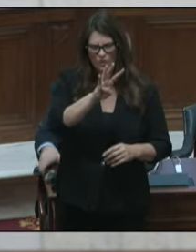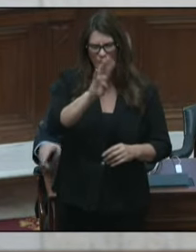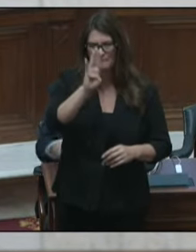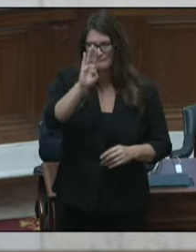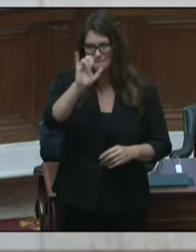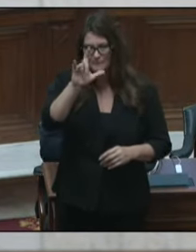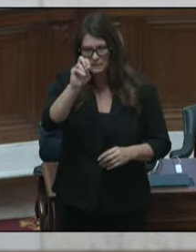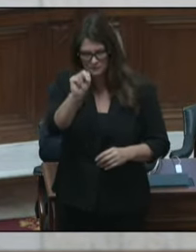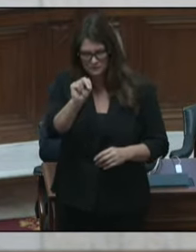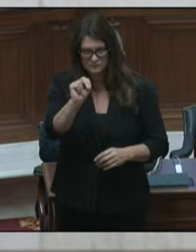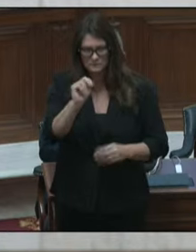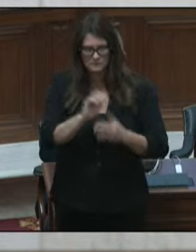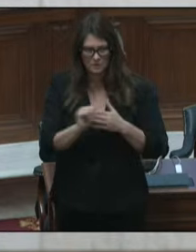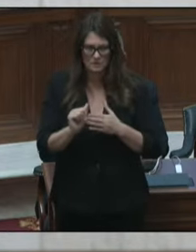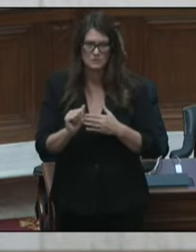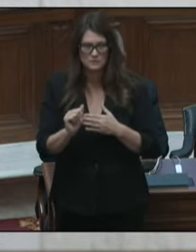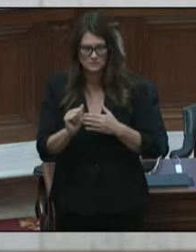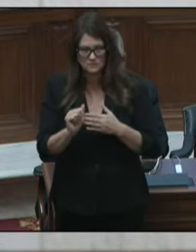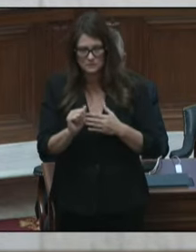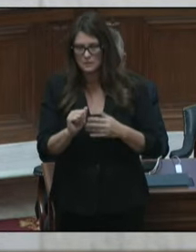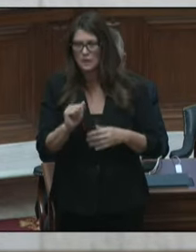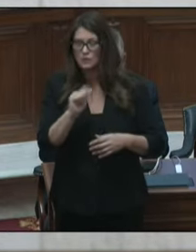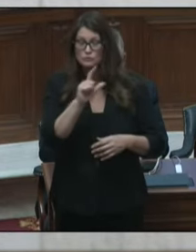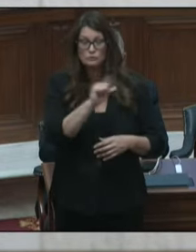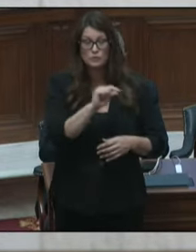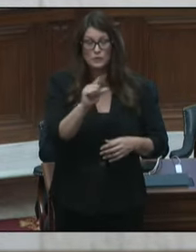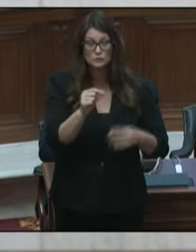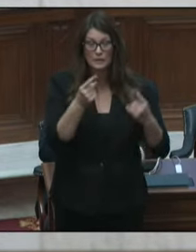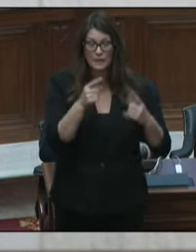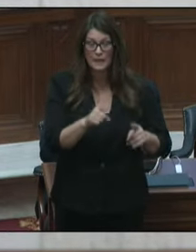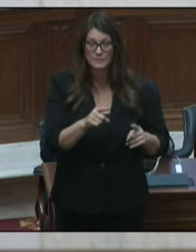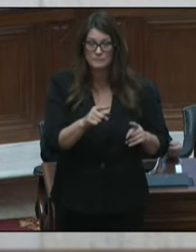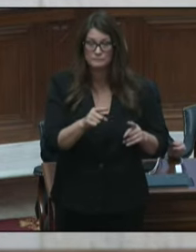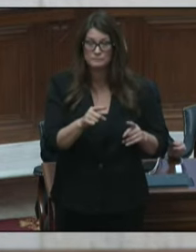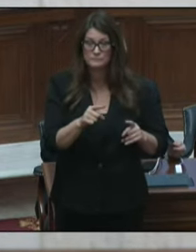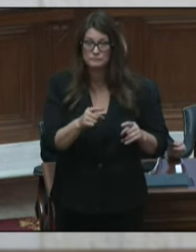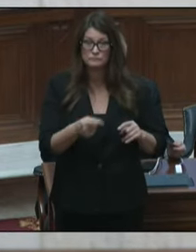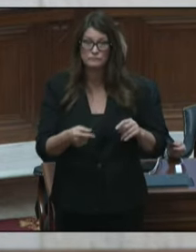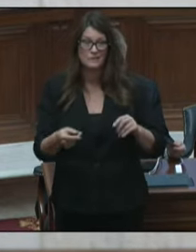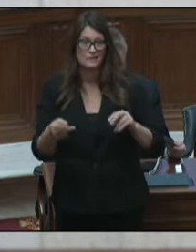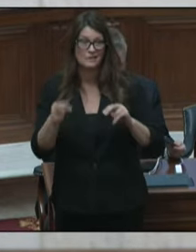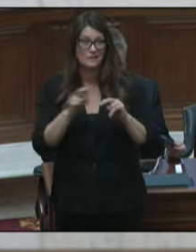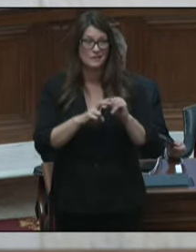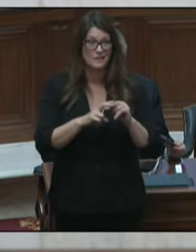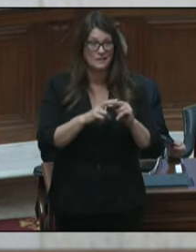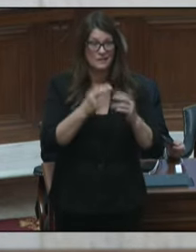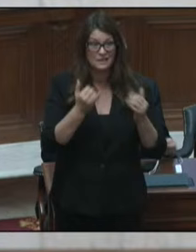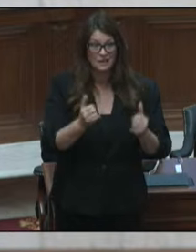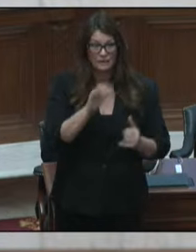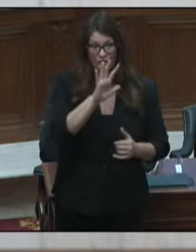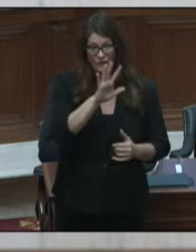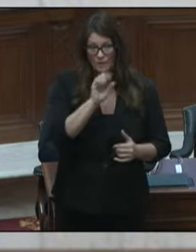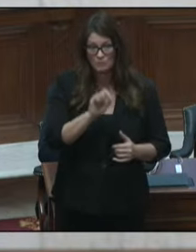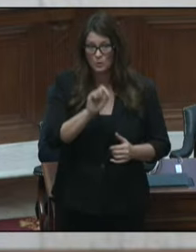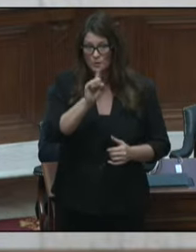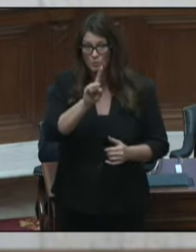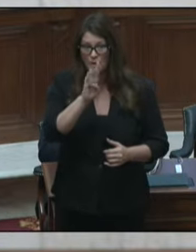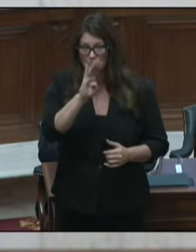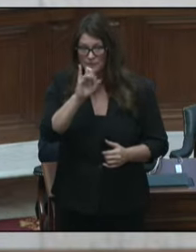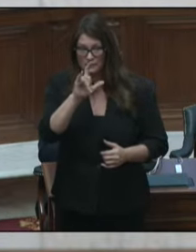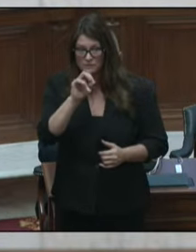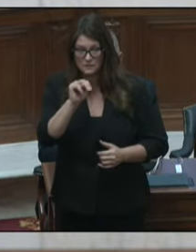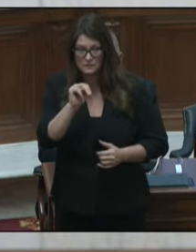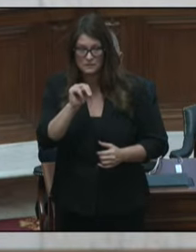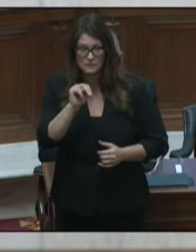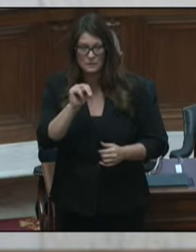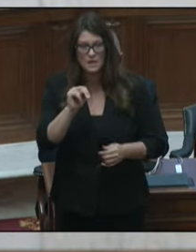$1.4 billion. And then in 2020, it plummeted up another $5.1 billion. And by the